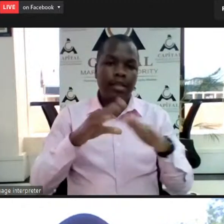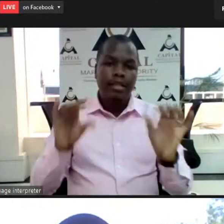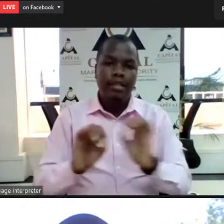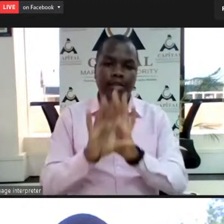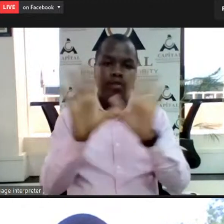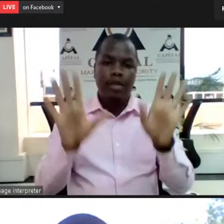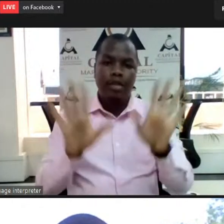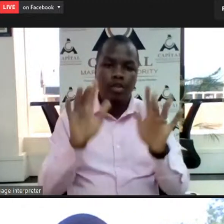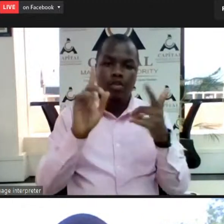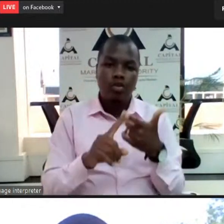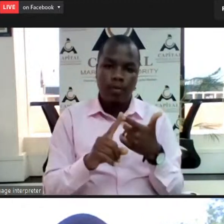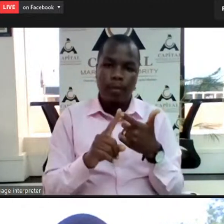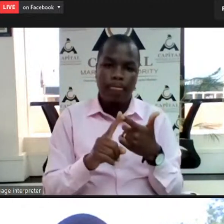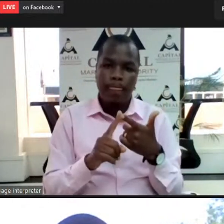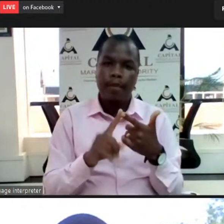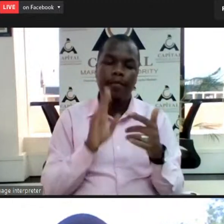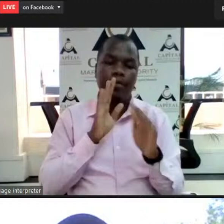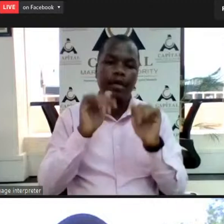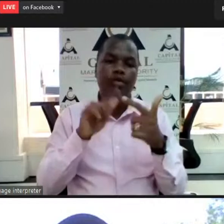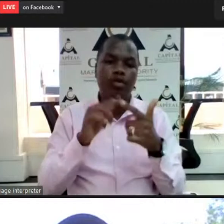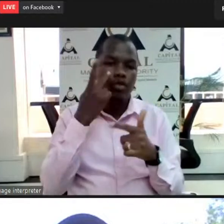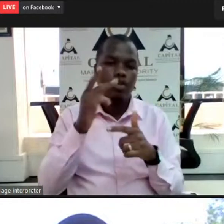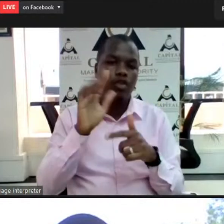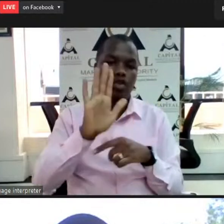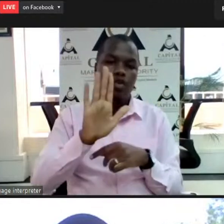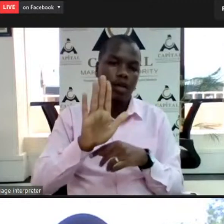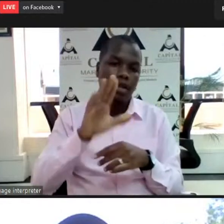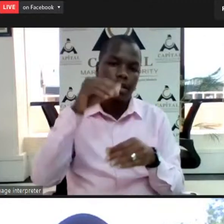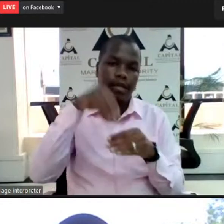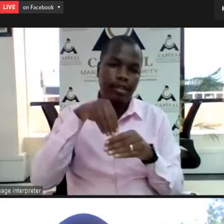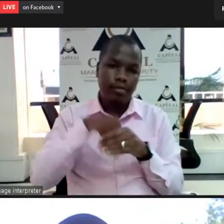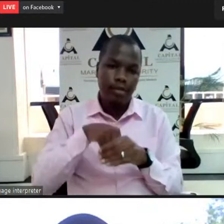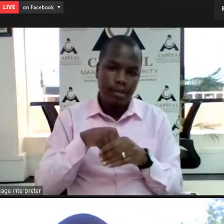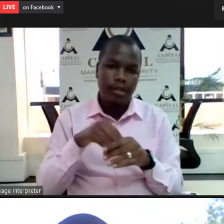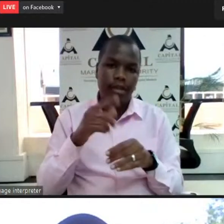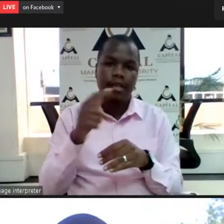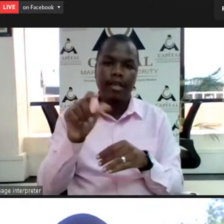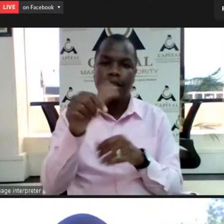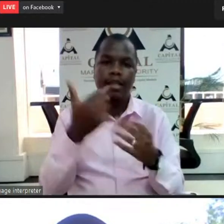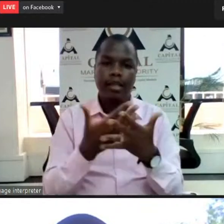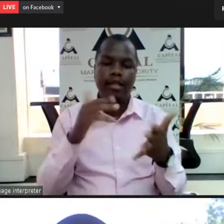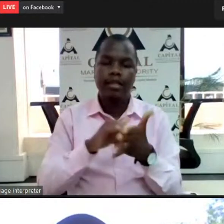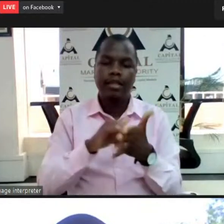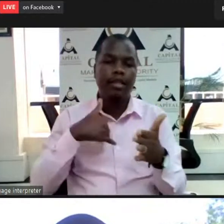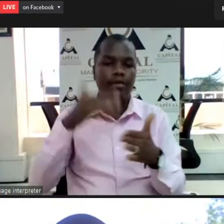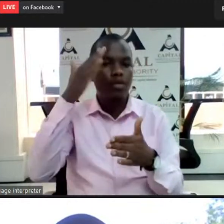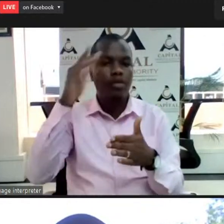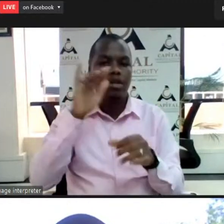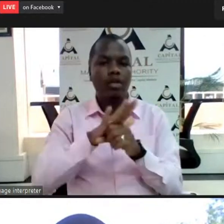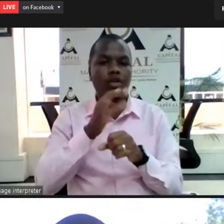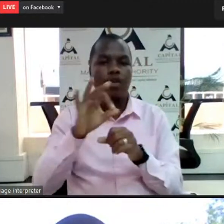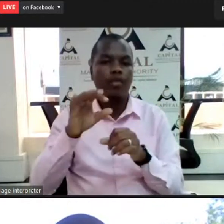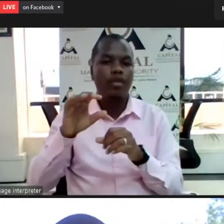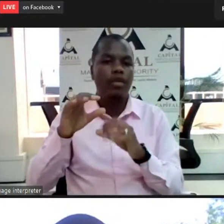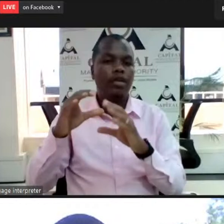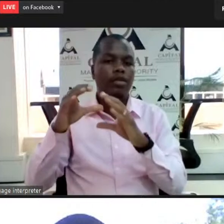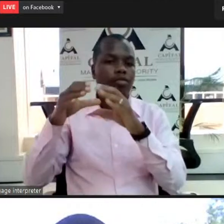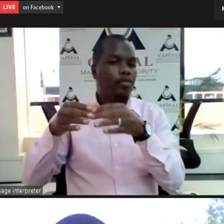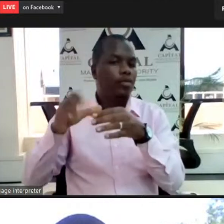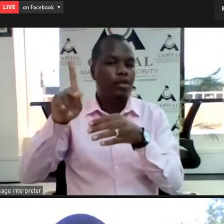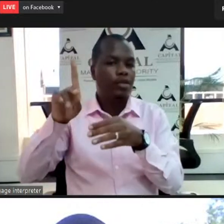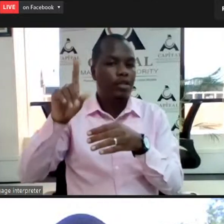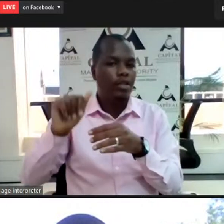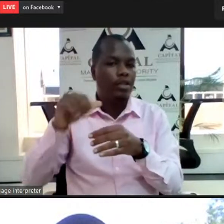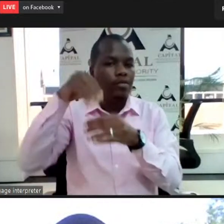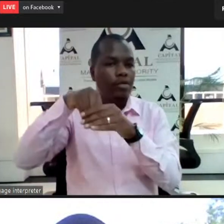to be able to see your investments. The other thing is I've noticed a lot of diasporans tend to invest only in